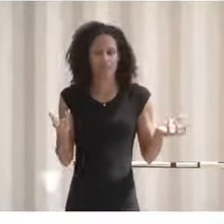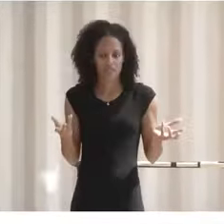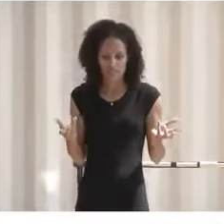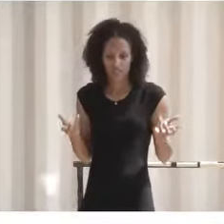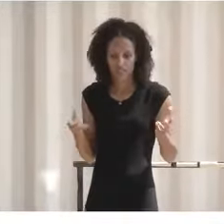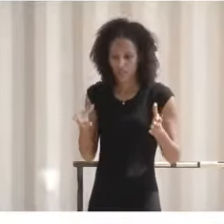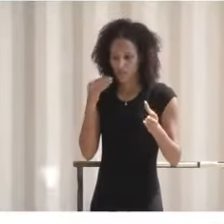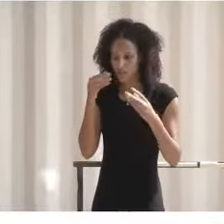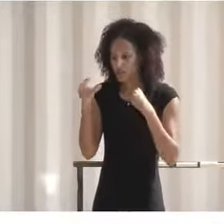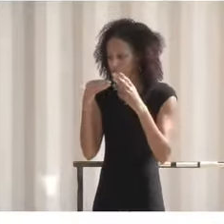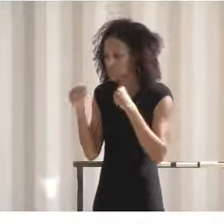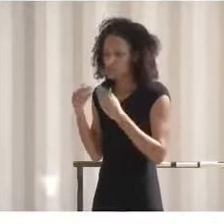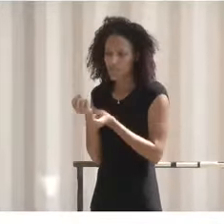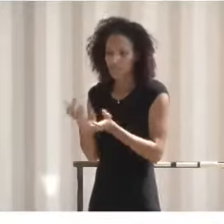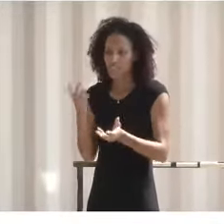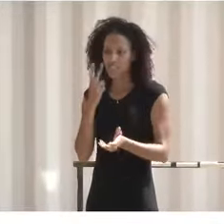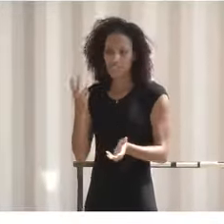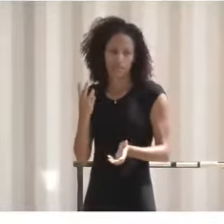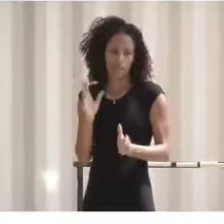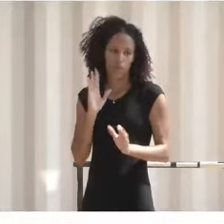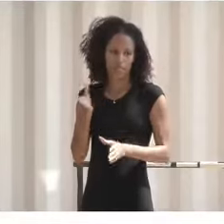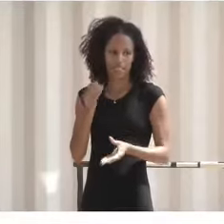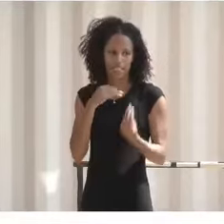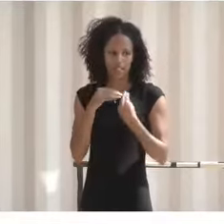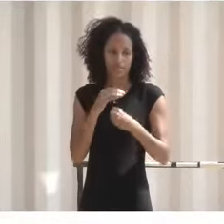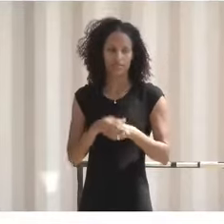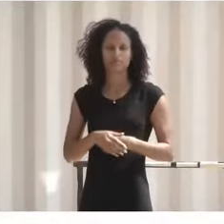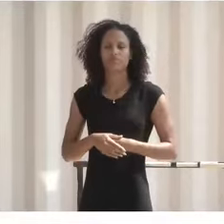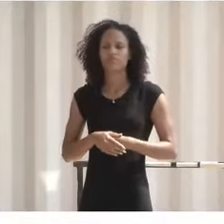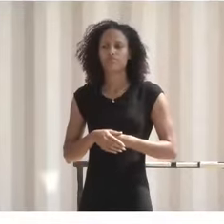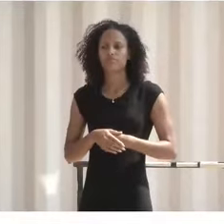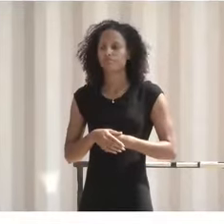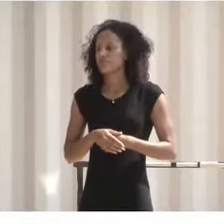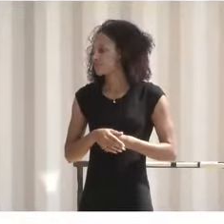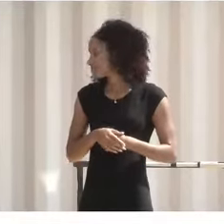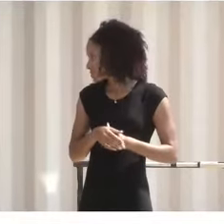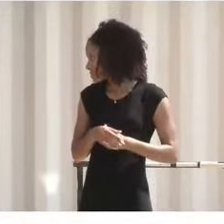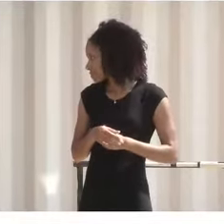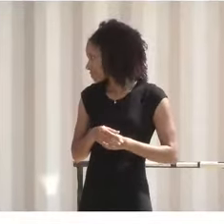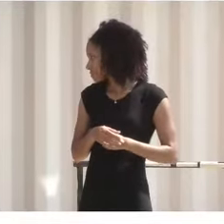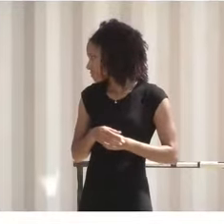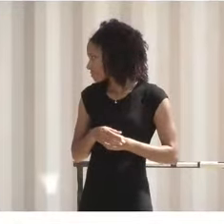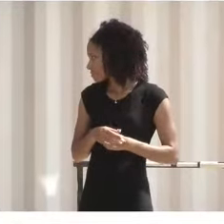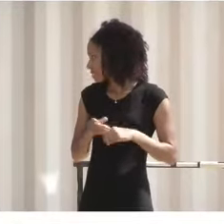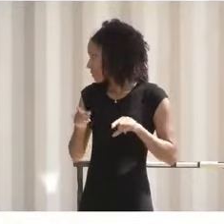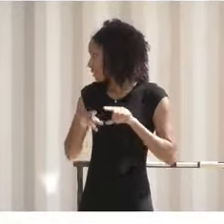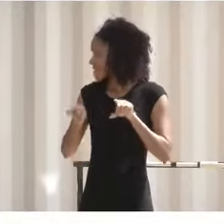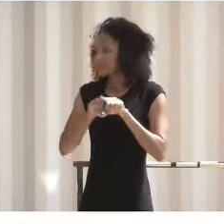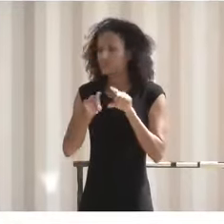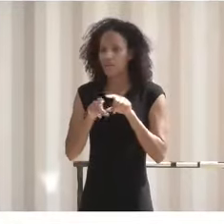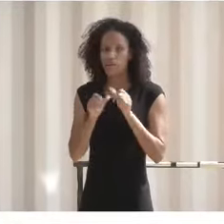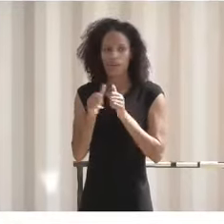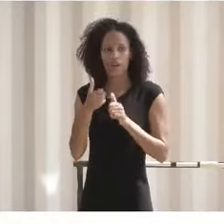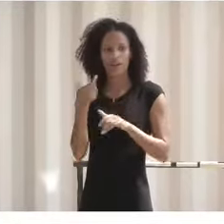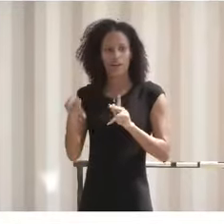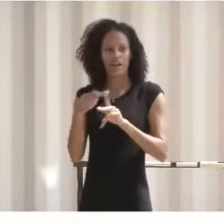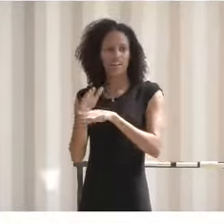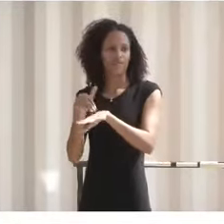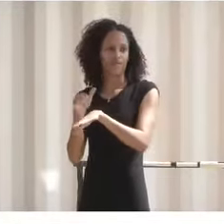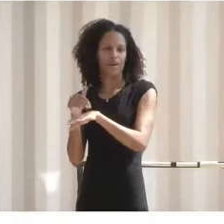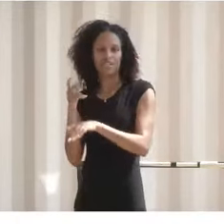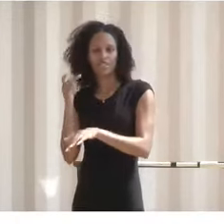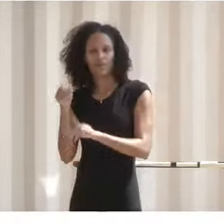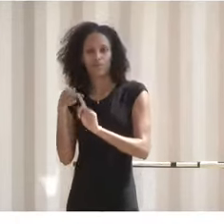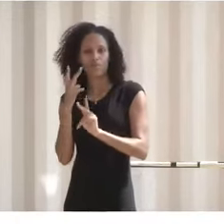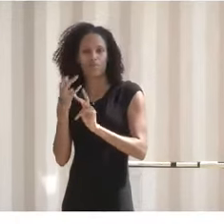suck into their mouths. So like the case with other types of pets where people want to get rid